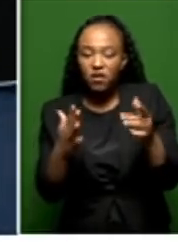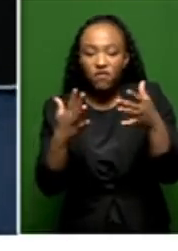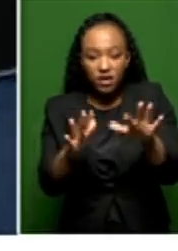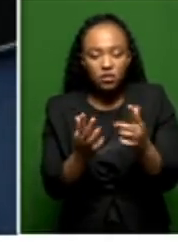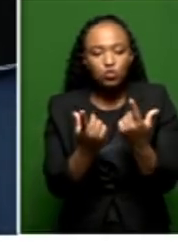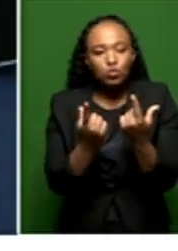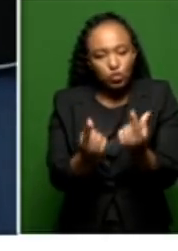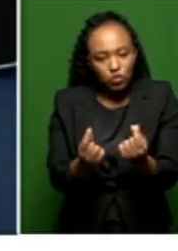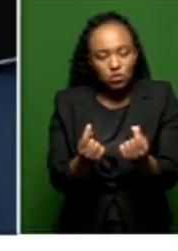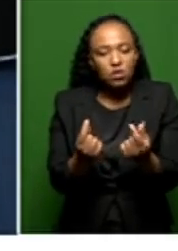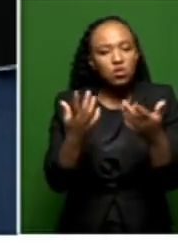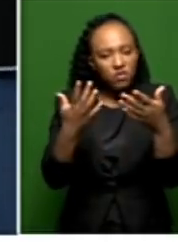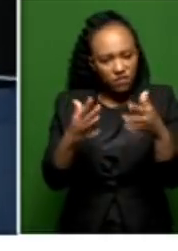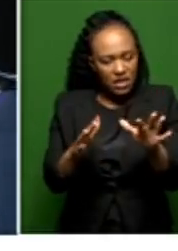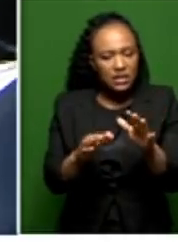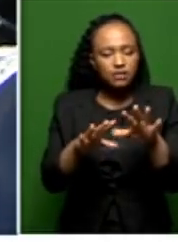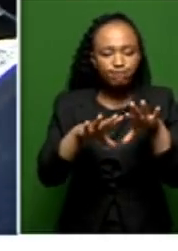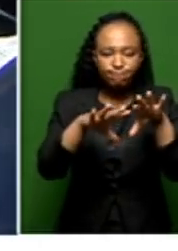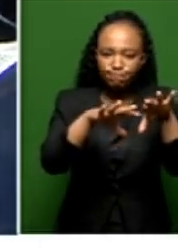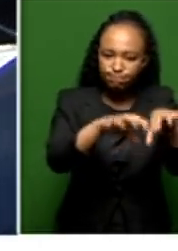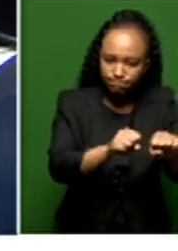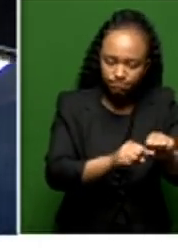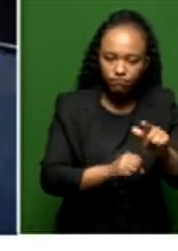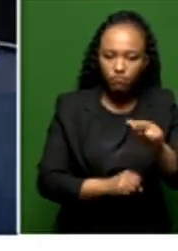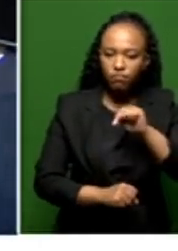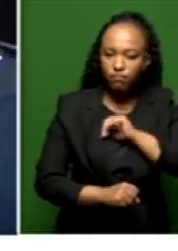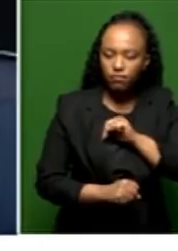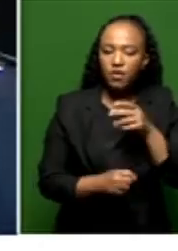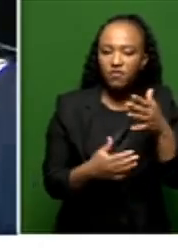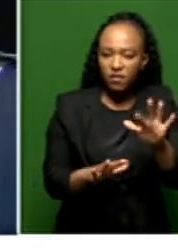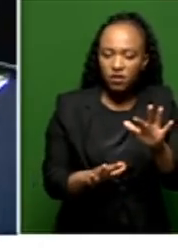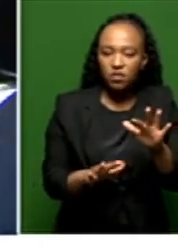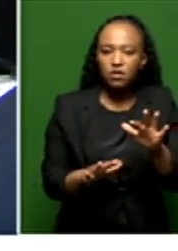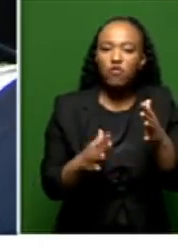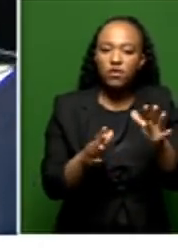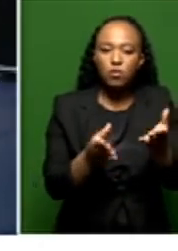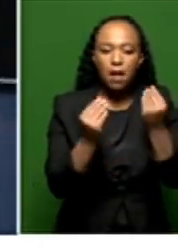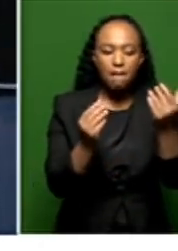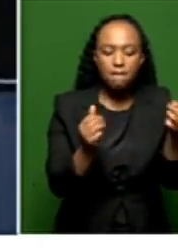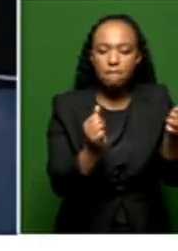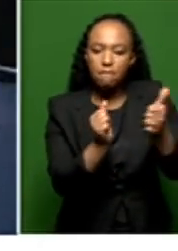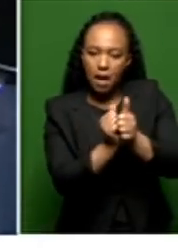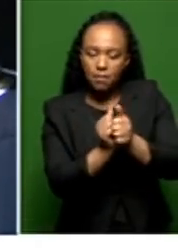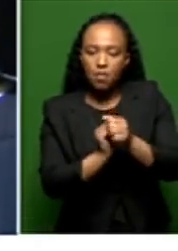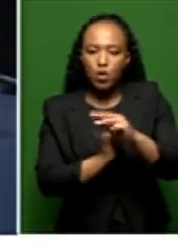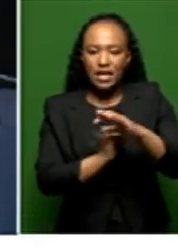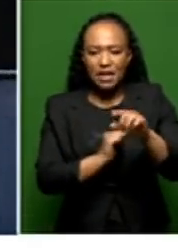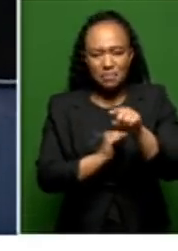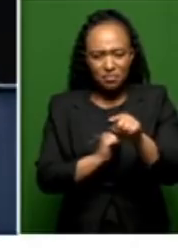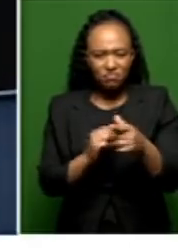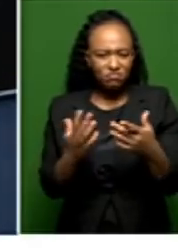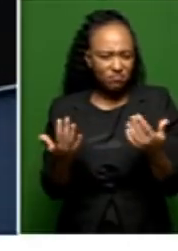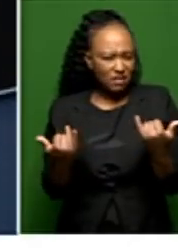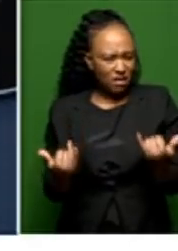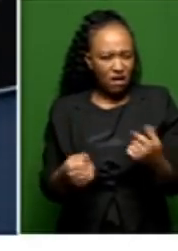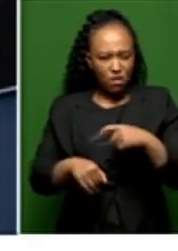applied, you were able to get KZN. You were able to get the coalition in the Western Cape.